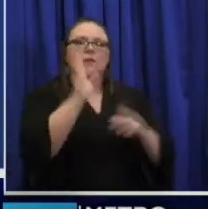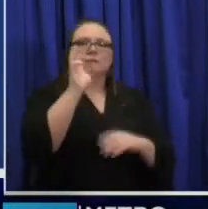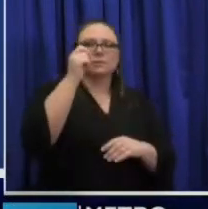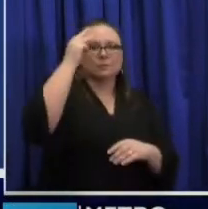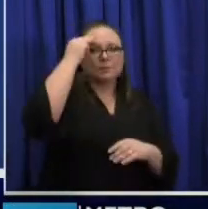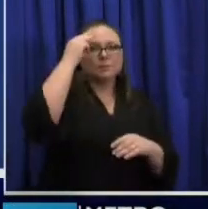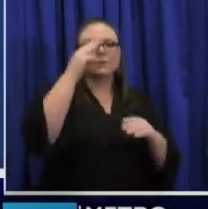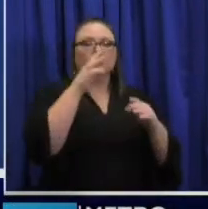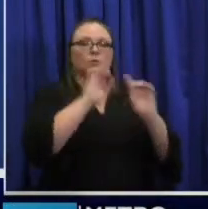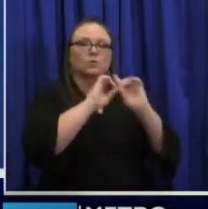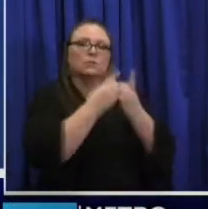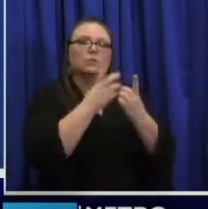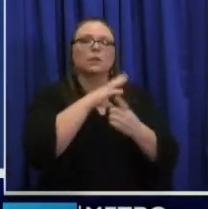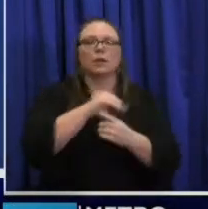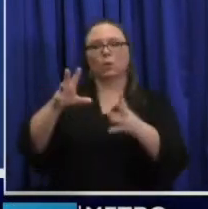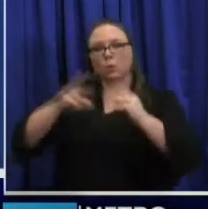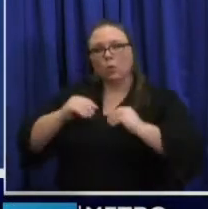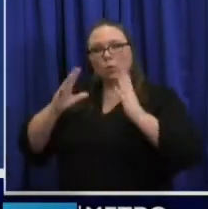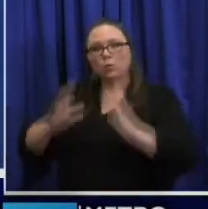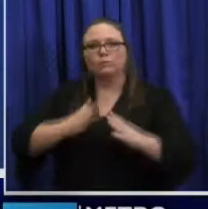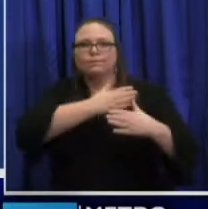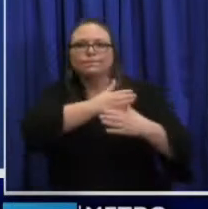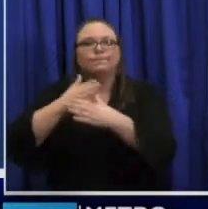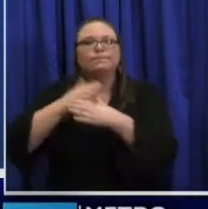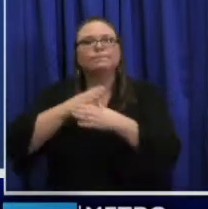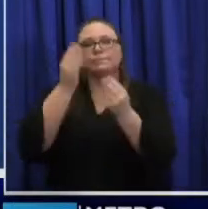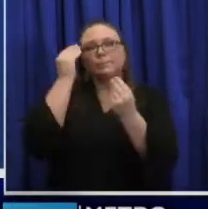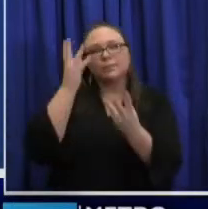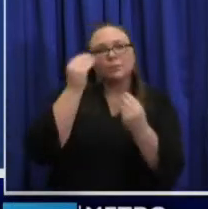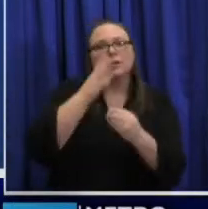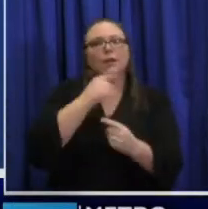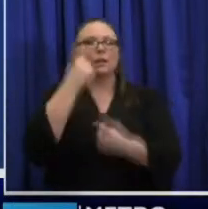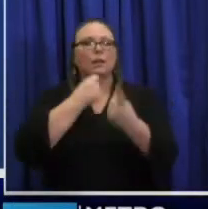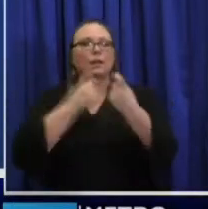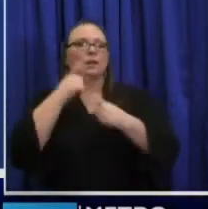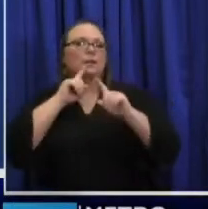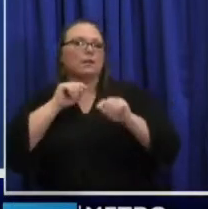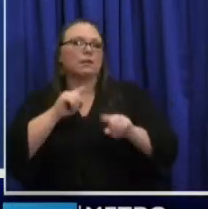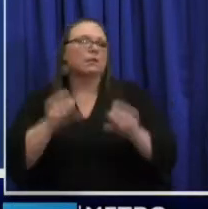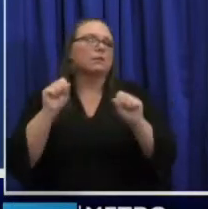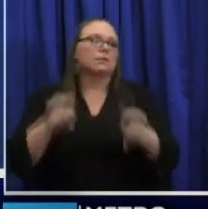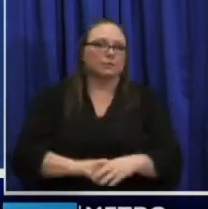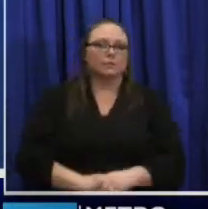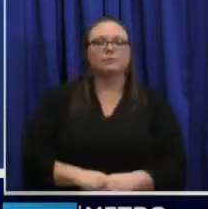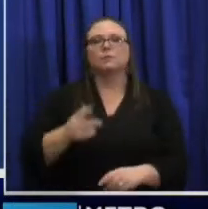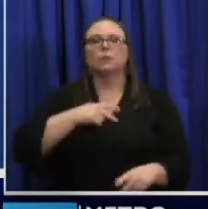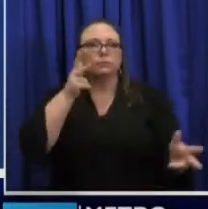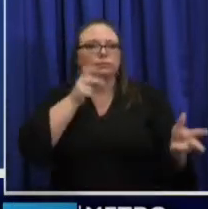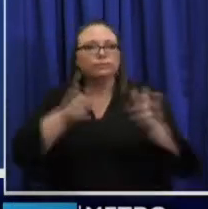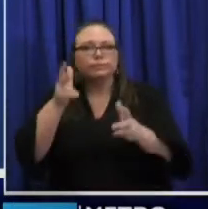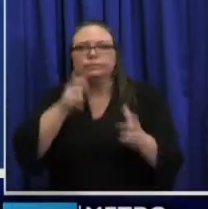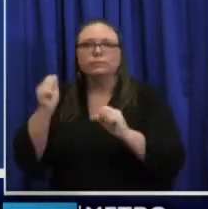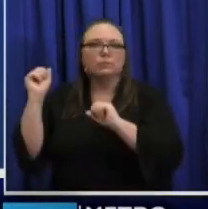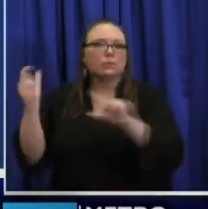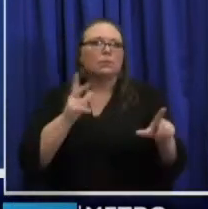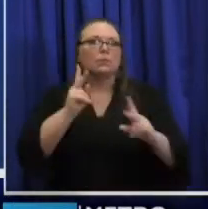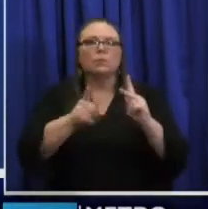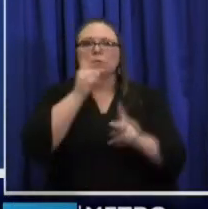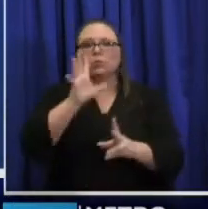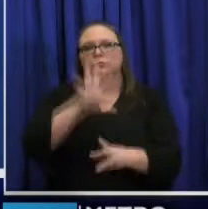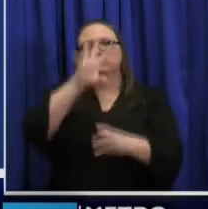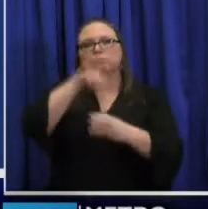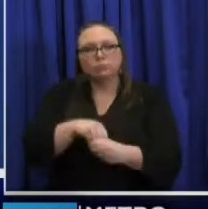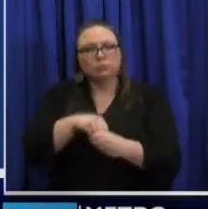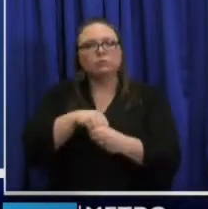property owners the opportunity to share updates and ask questions. We will listen to all Nashvillians who want to have a voice